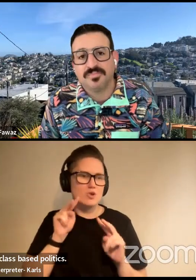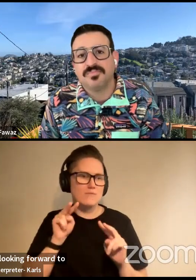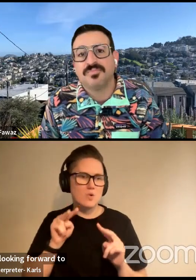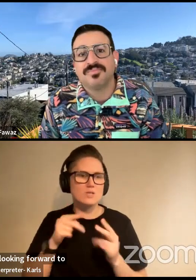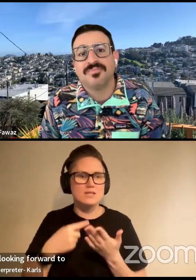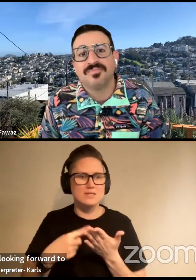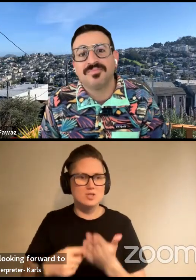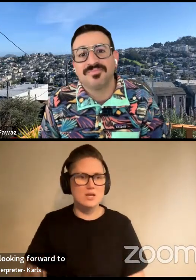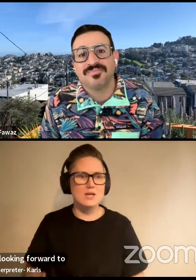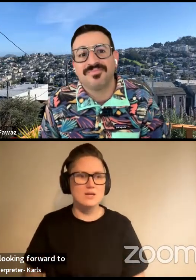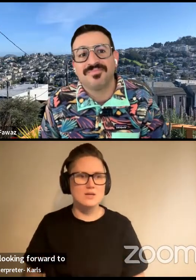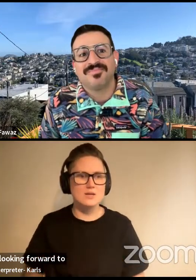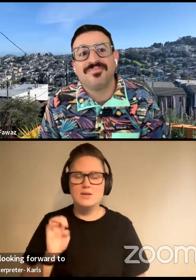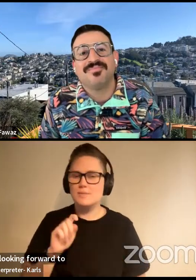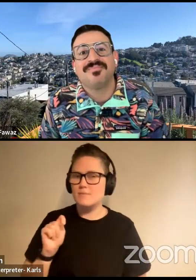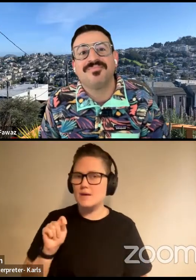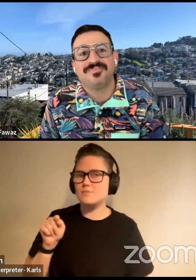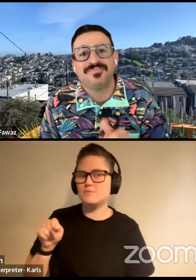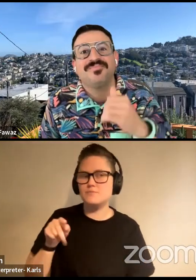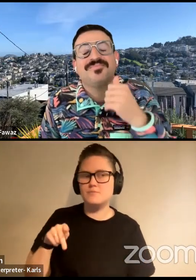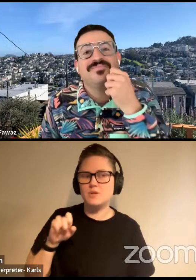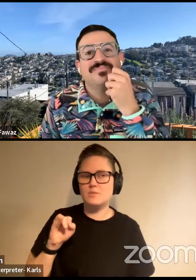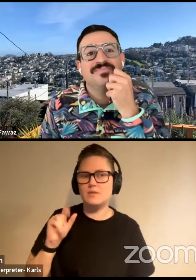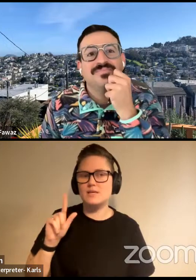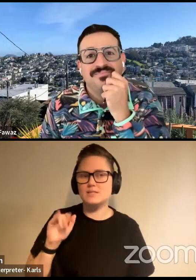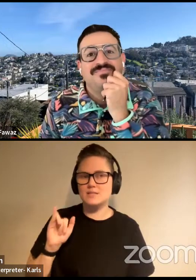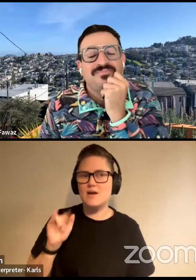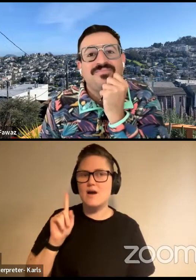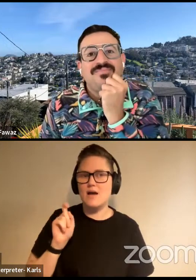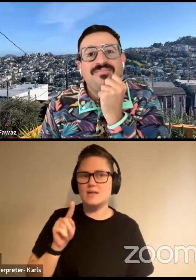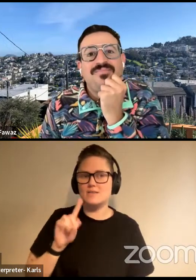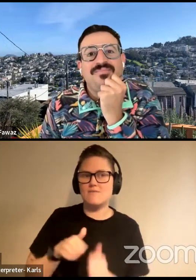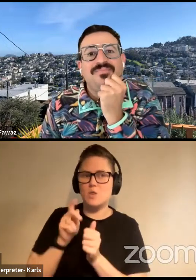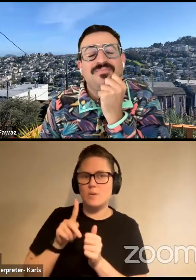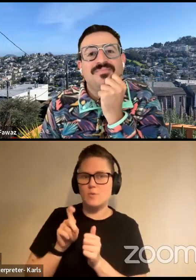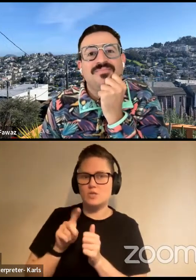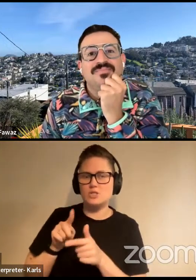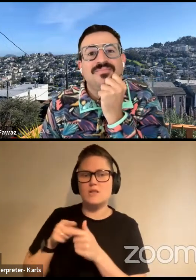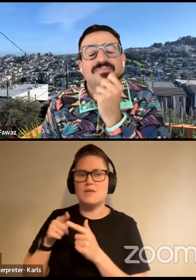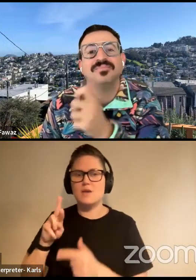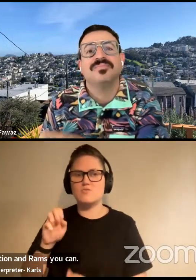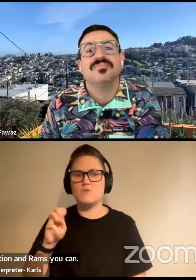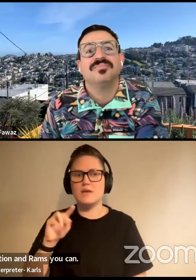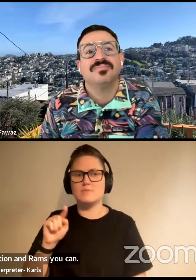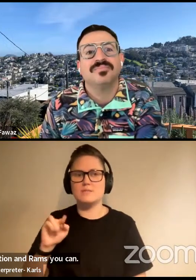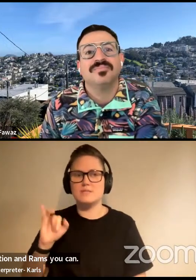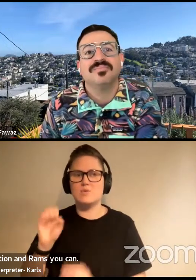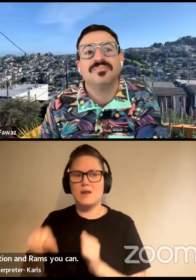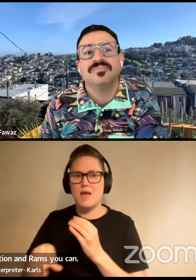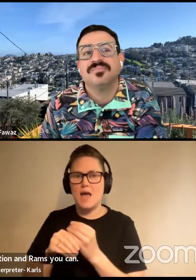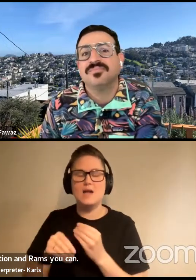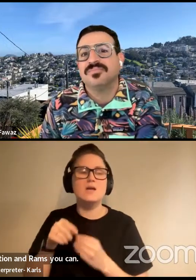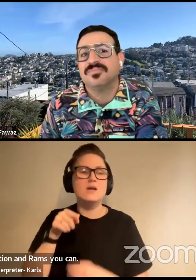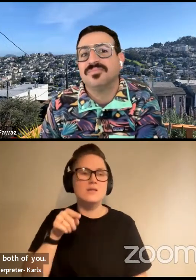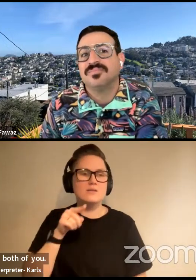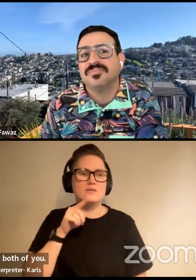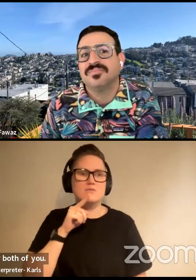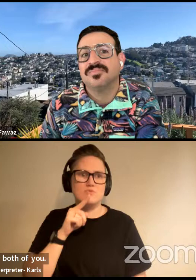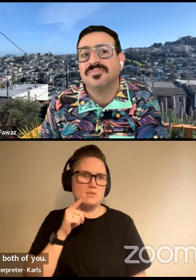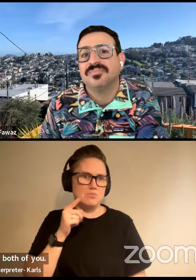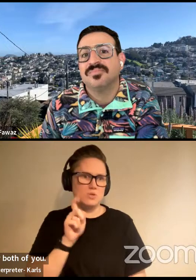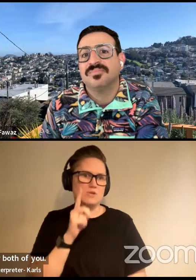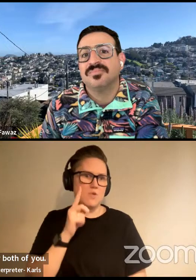Ramsey, Paisley, I'll ask a follow-up question, then Ramsey, you can hop in. And this is for both of you, how conscious